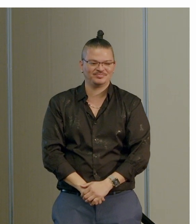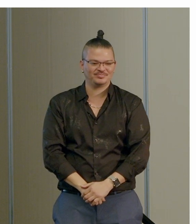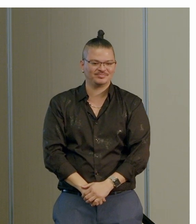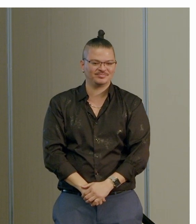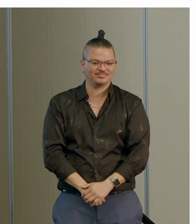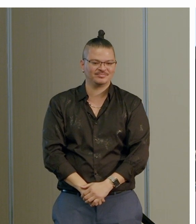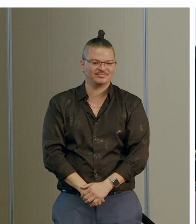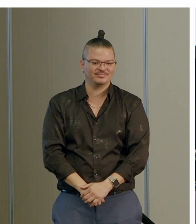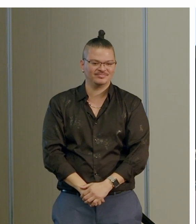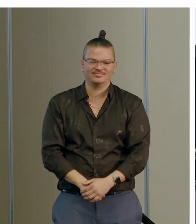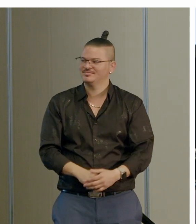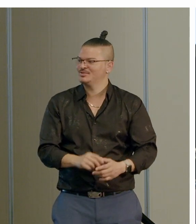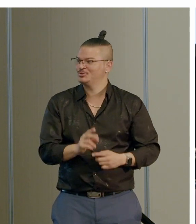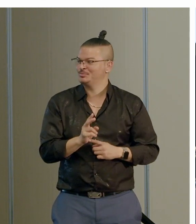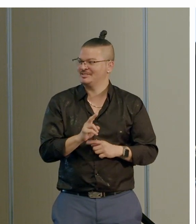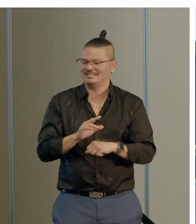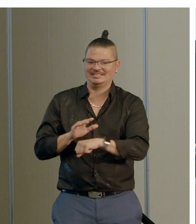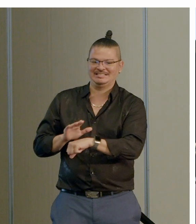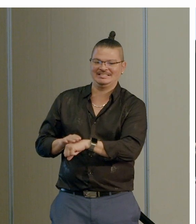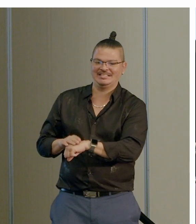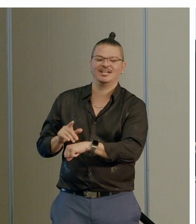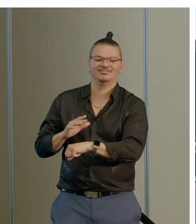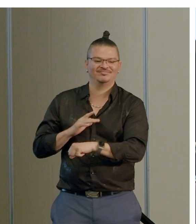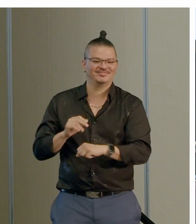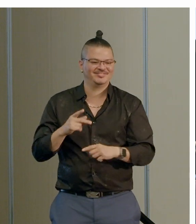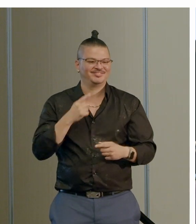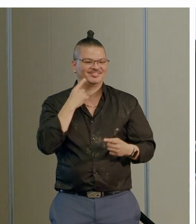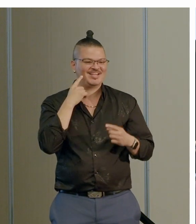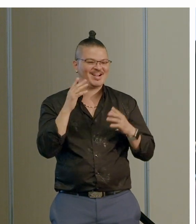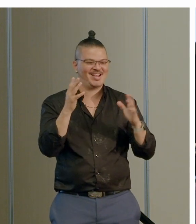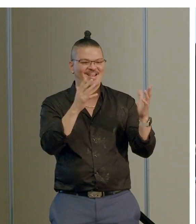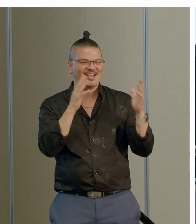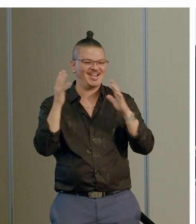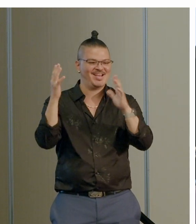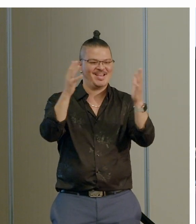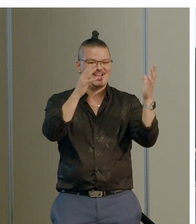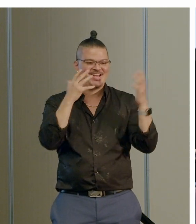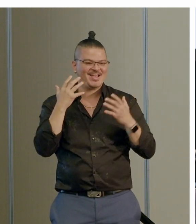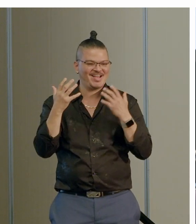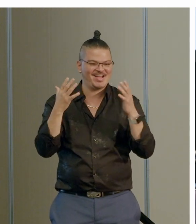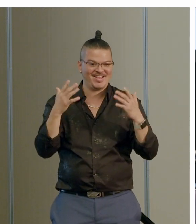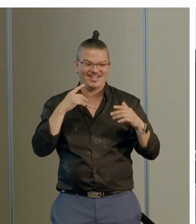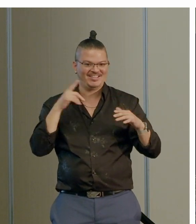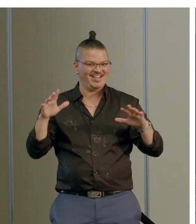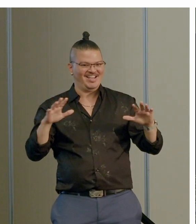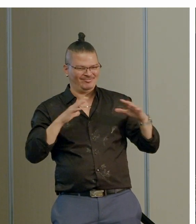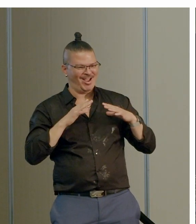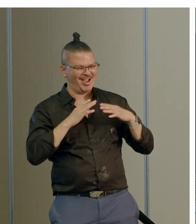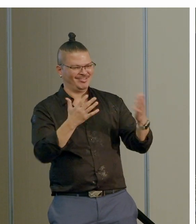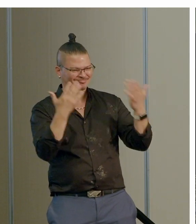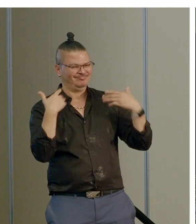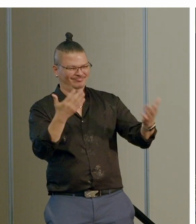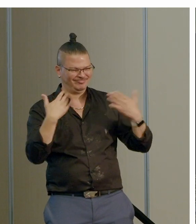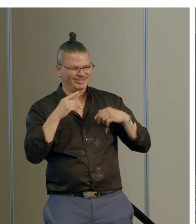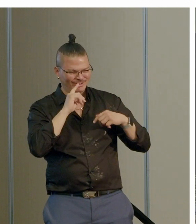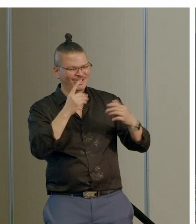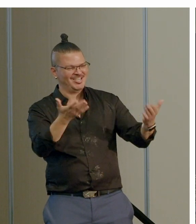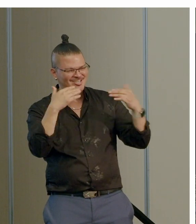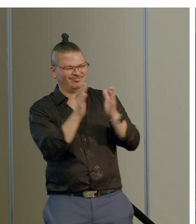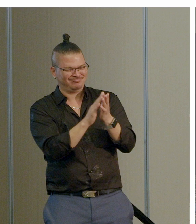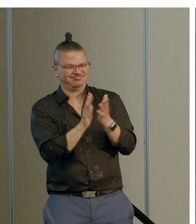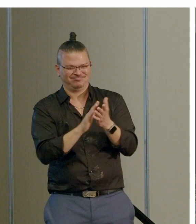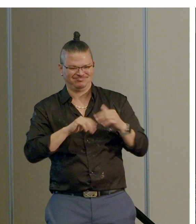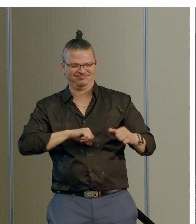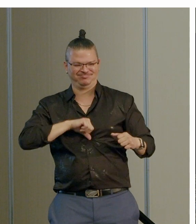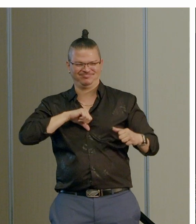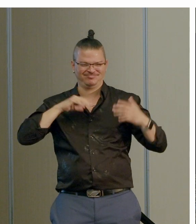So this is Yay, okay, hey, feel free to applaud whenever, we're not gonna hold up any